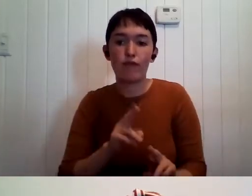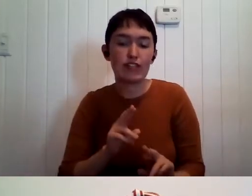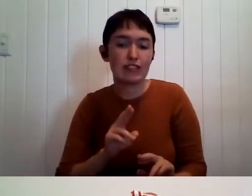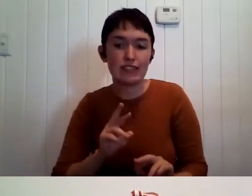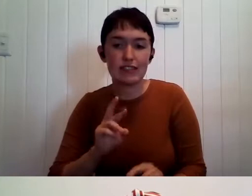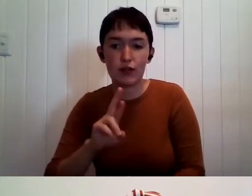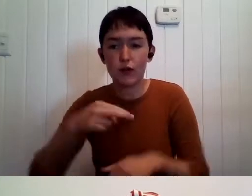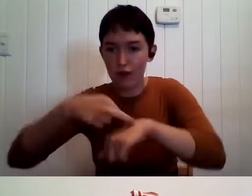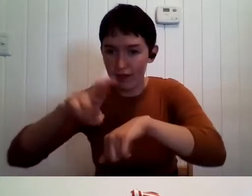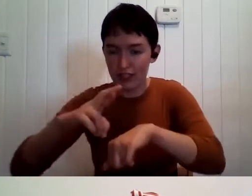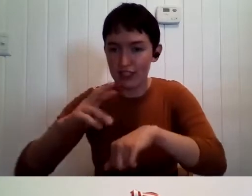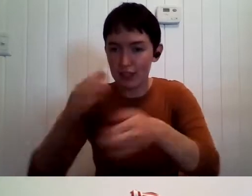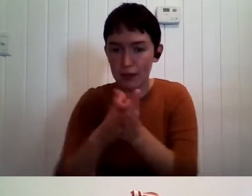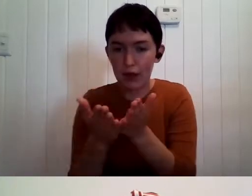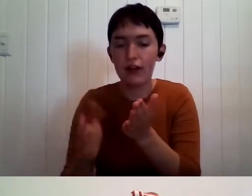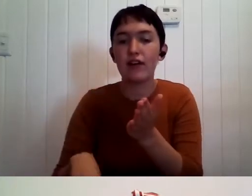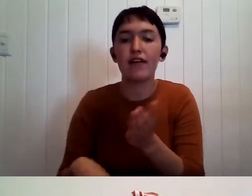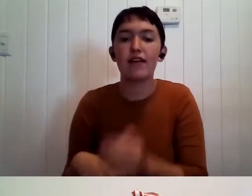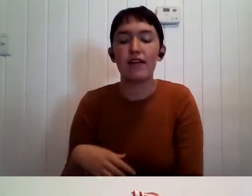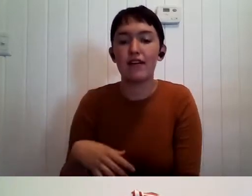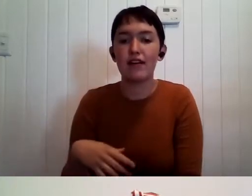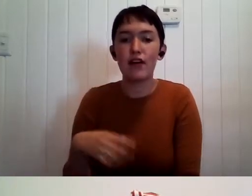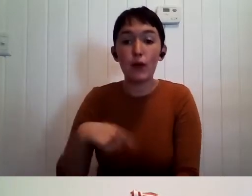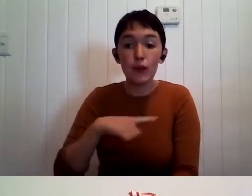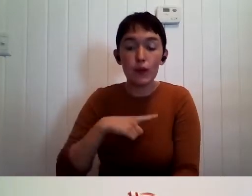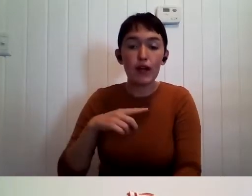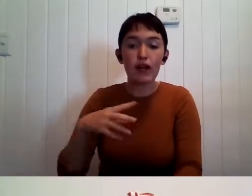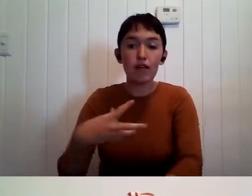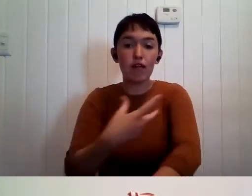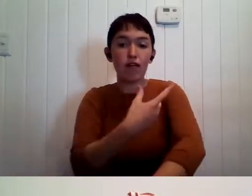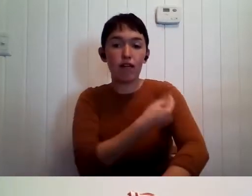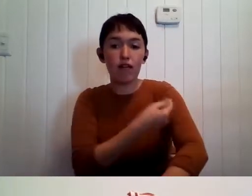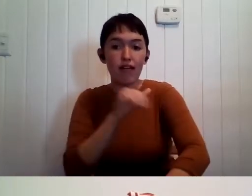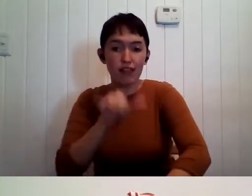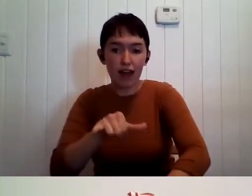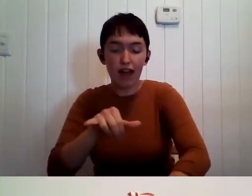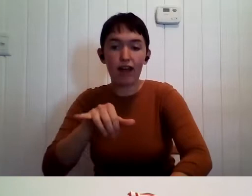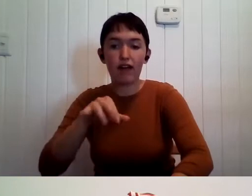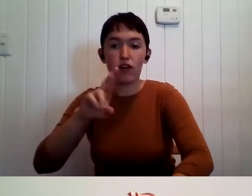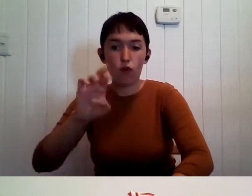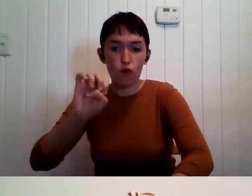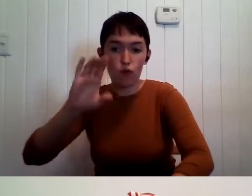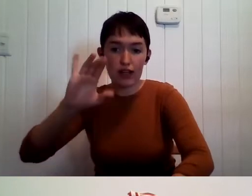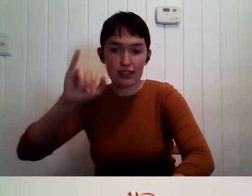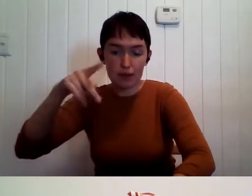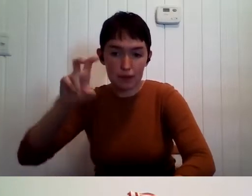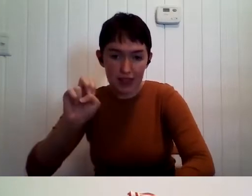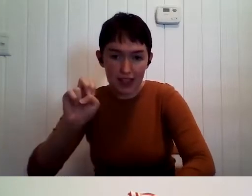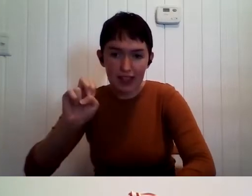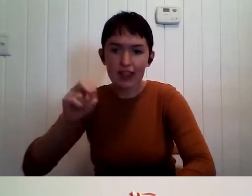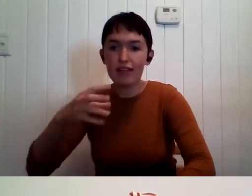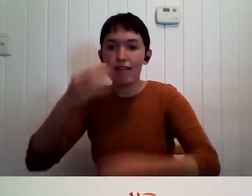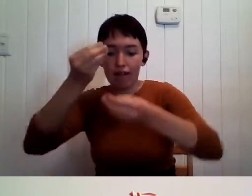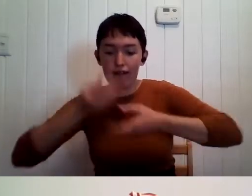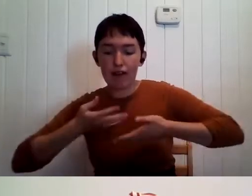And we are putting in ourselves that recipe and telling ourselves, hey, make this thing.